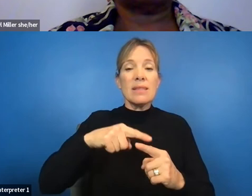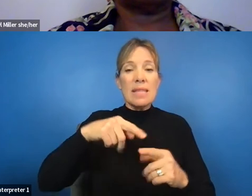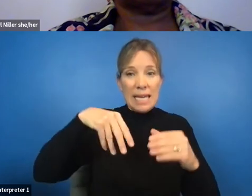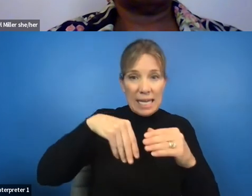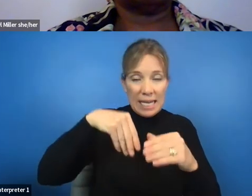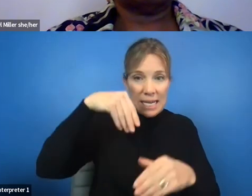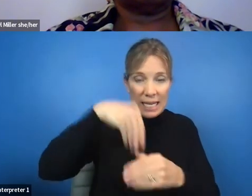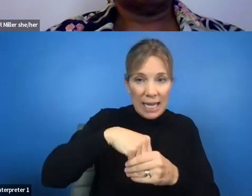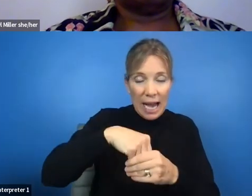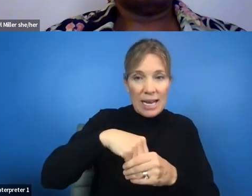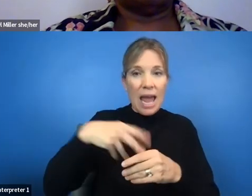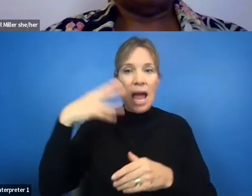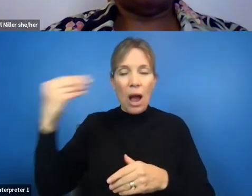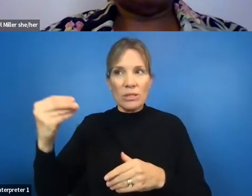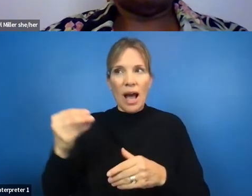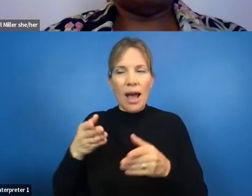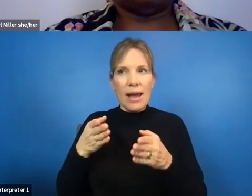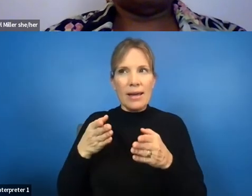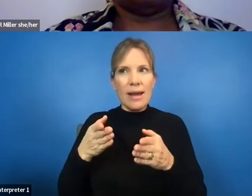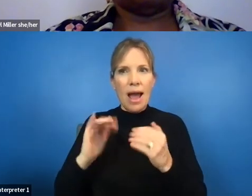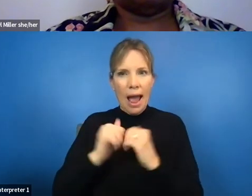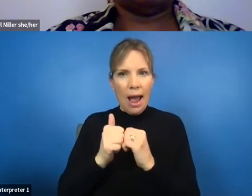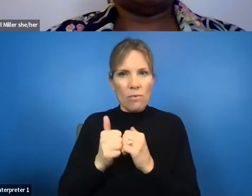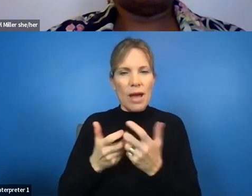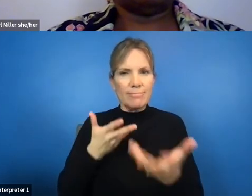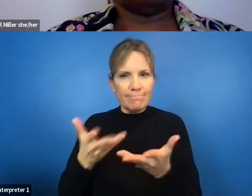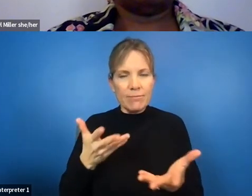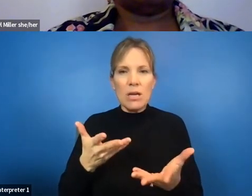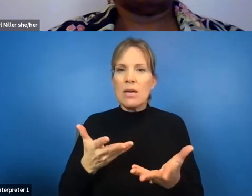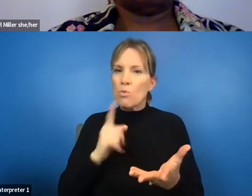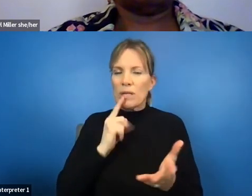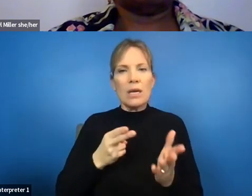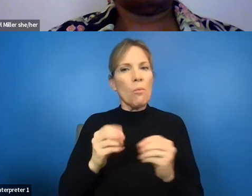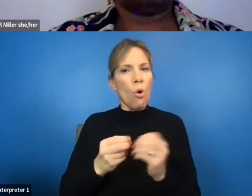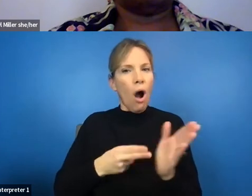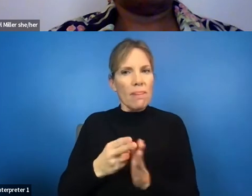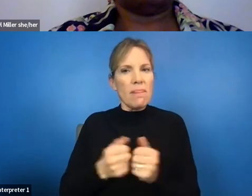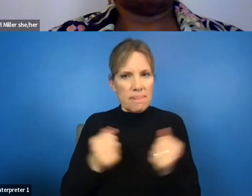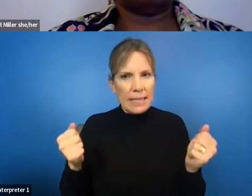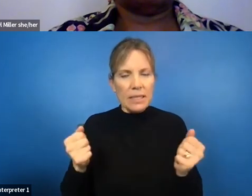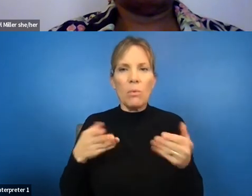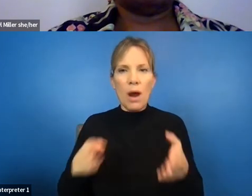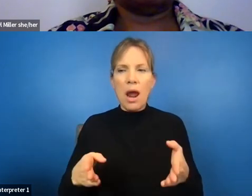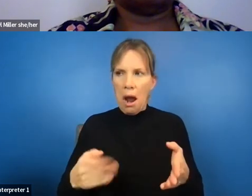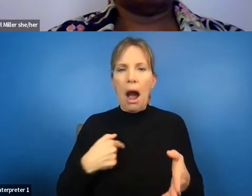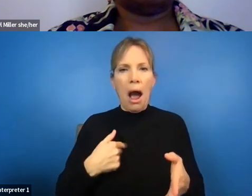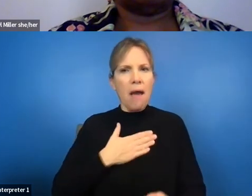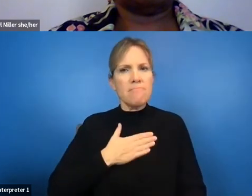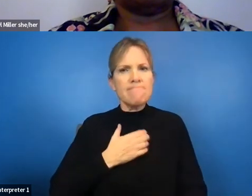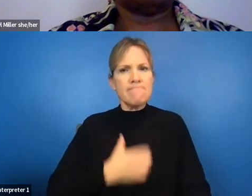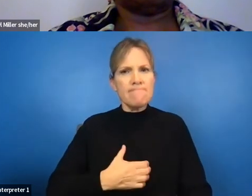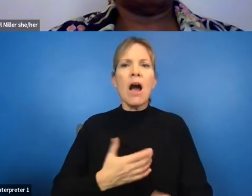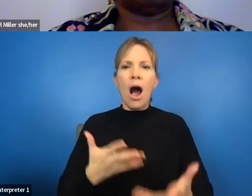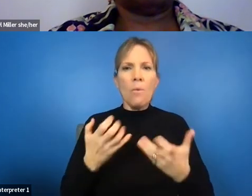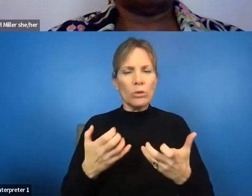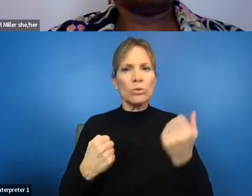in an authentic manner, drove me to, you know, saying I would like to sponsor